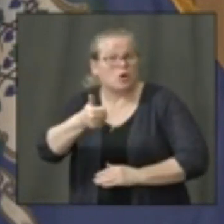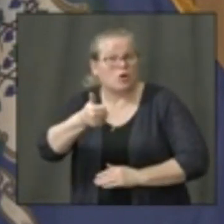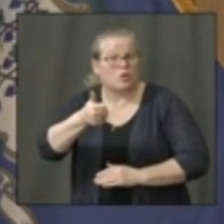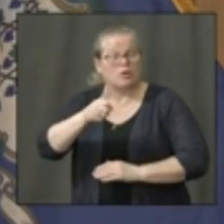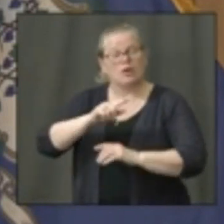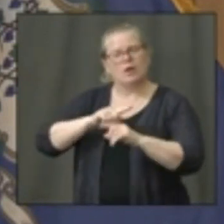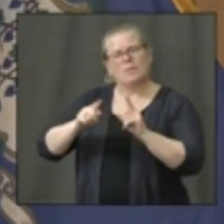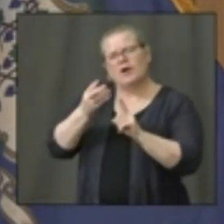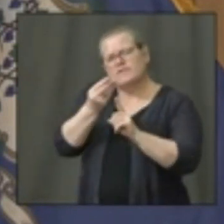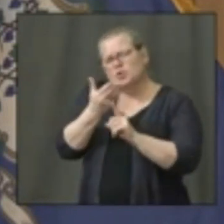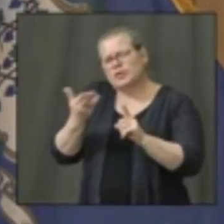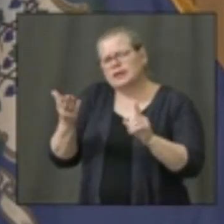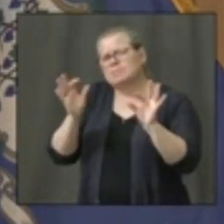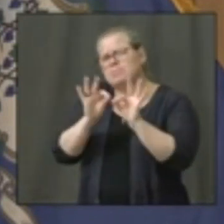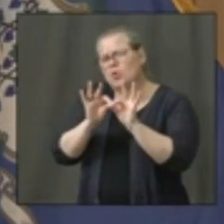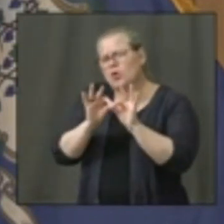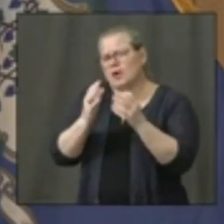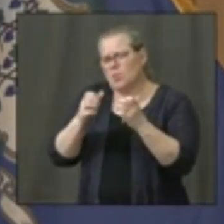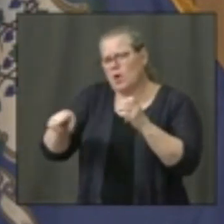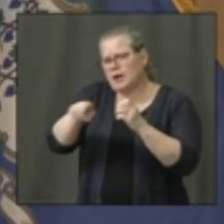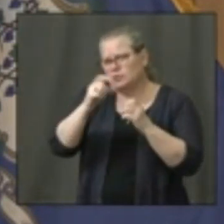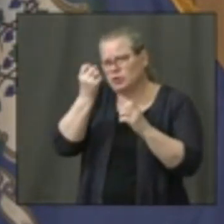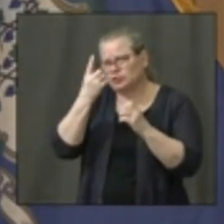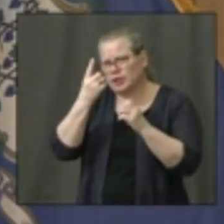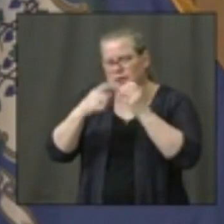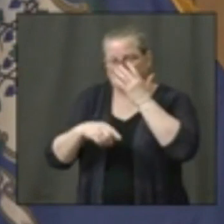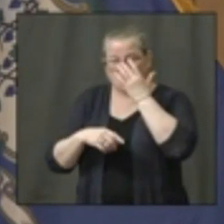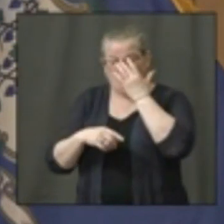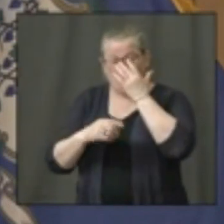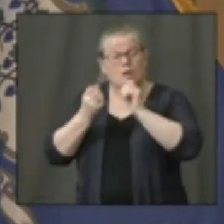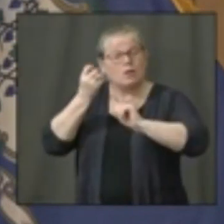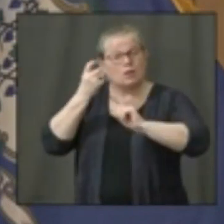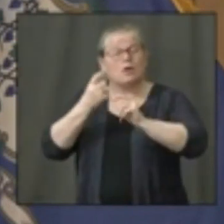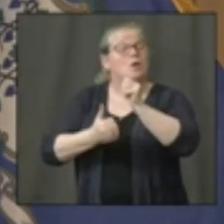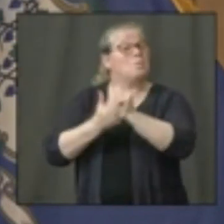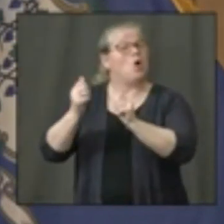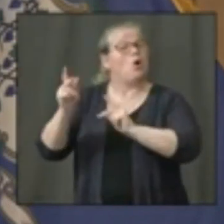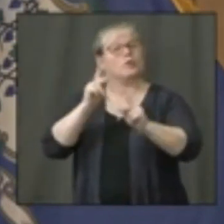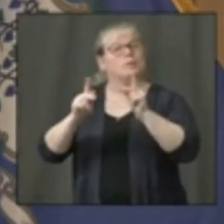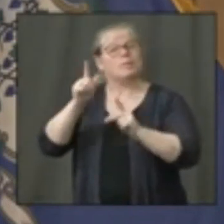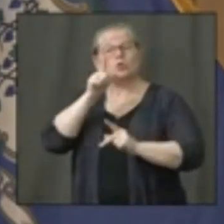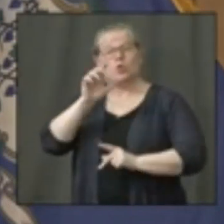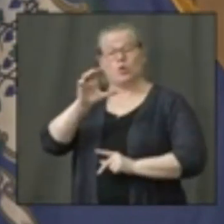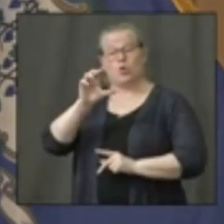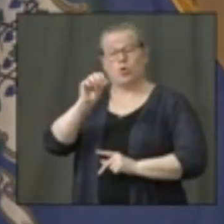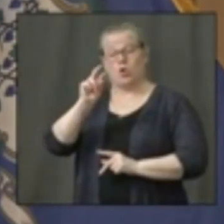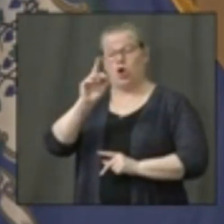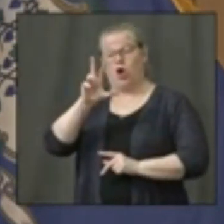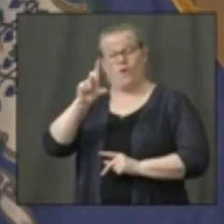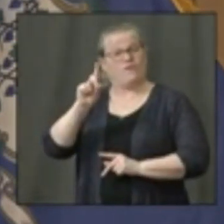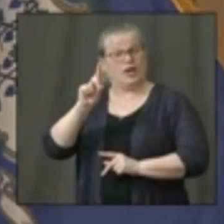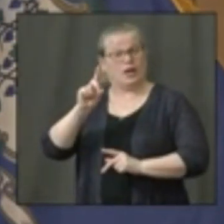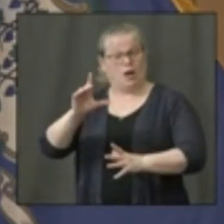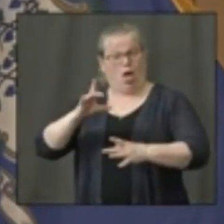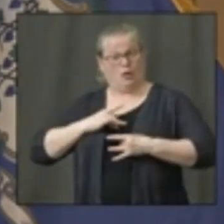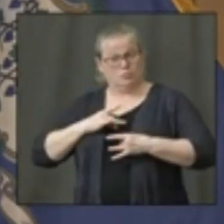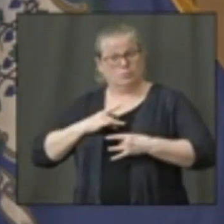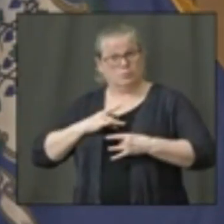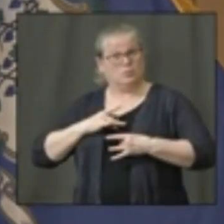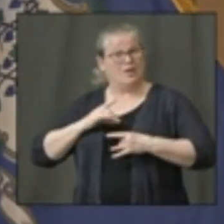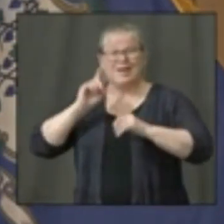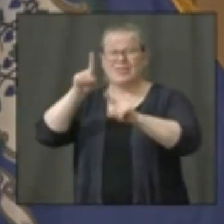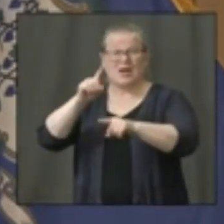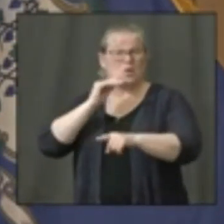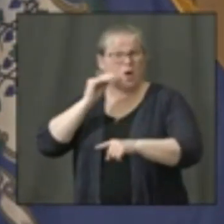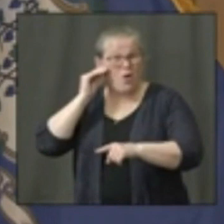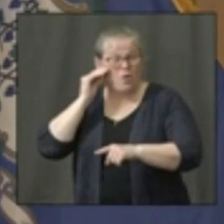understand a few things. The overwhelming majority of people who contract COVID go home 14 days and